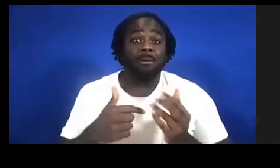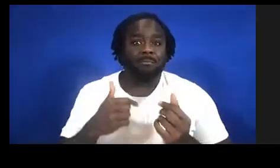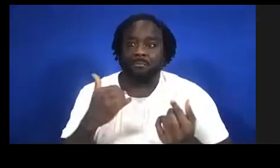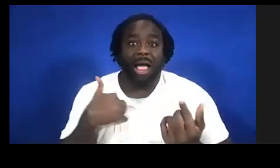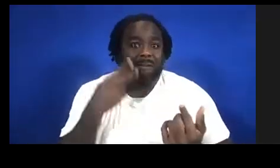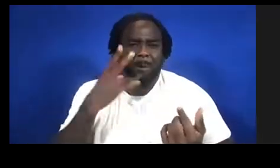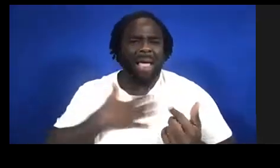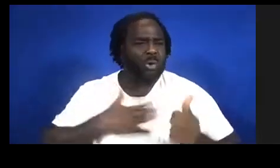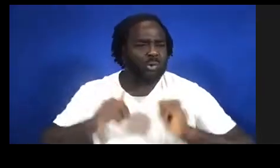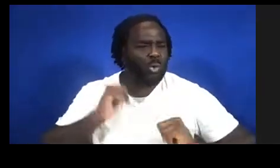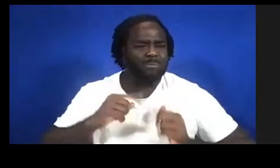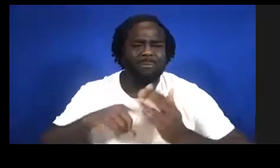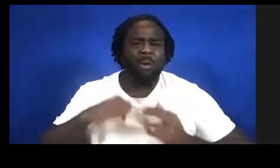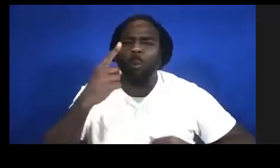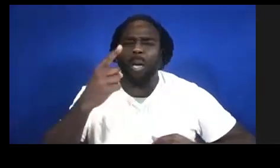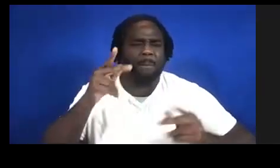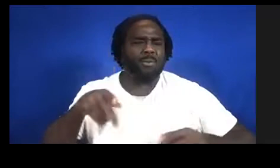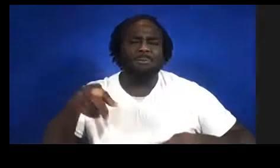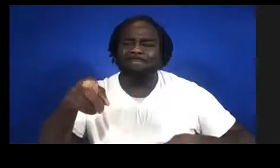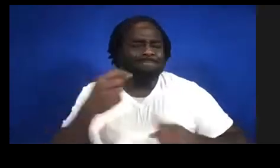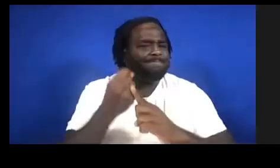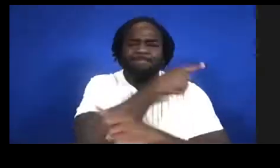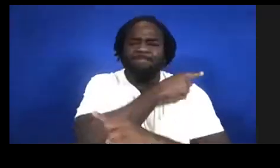backup. We do the best that we can.